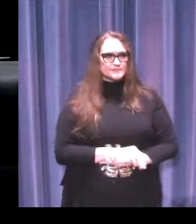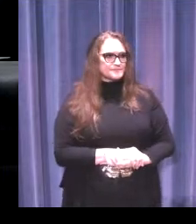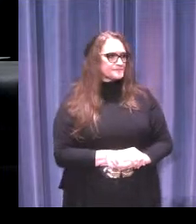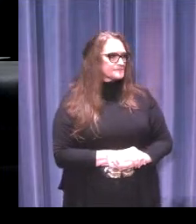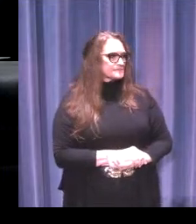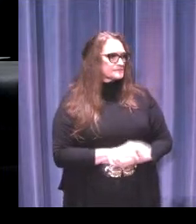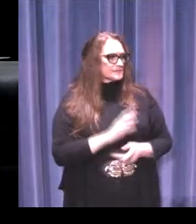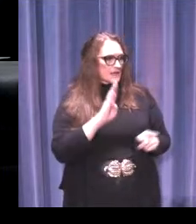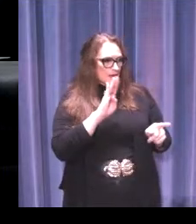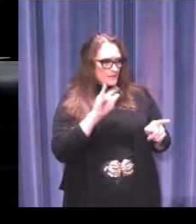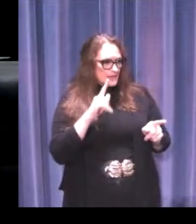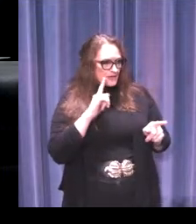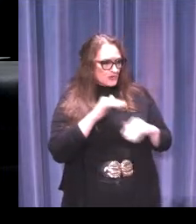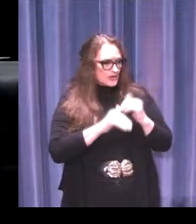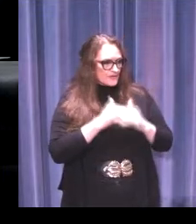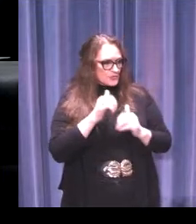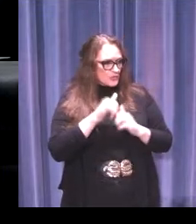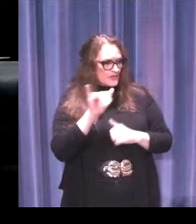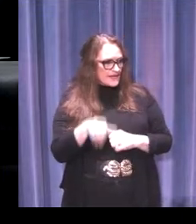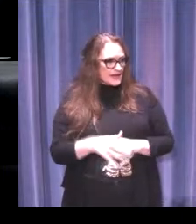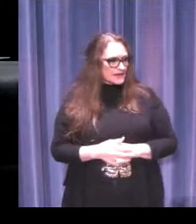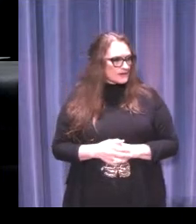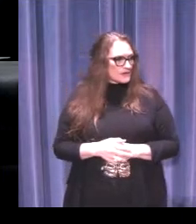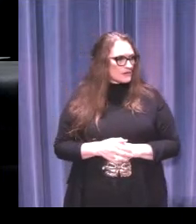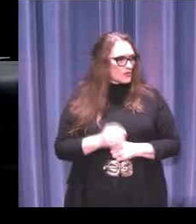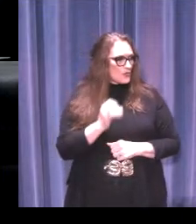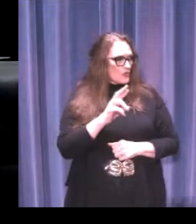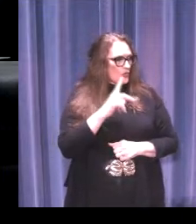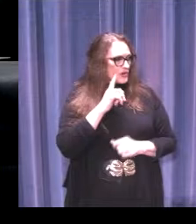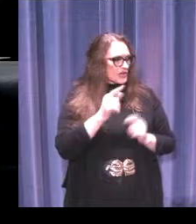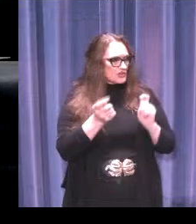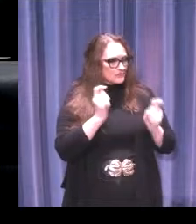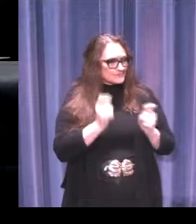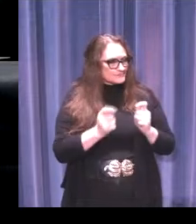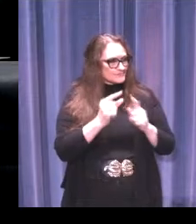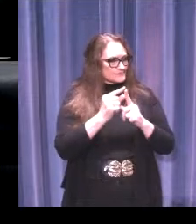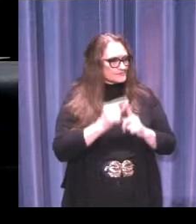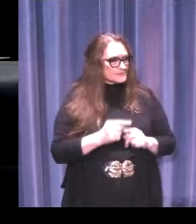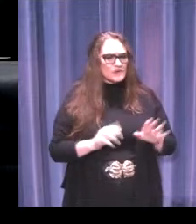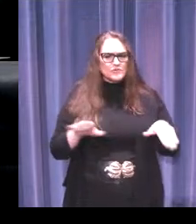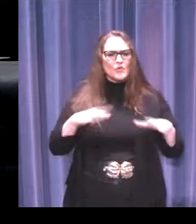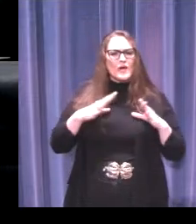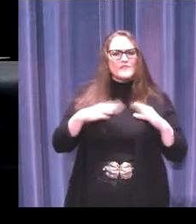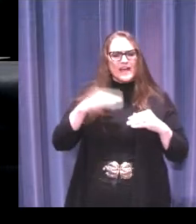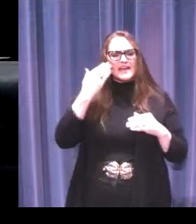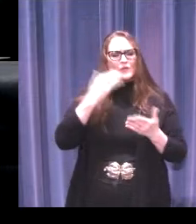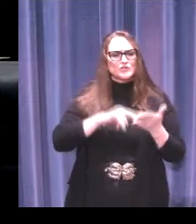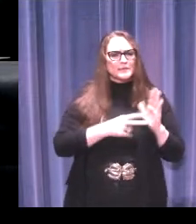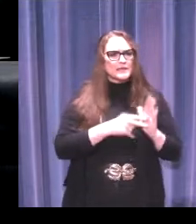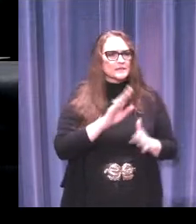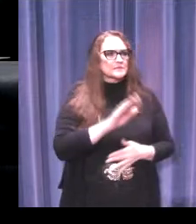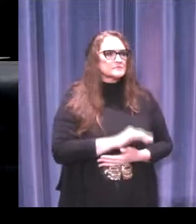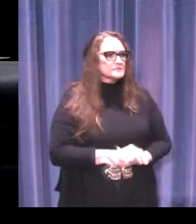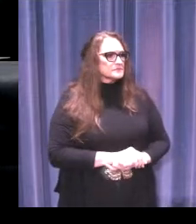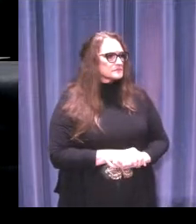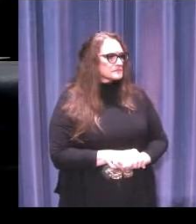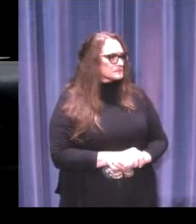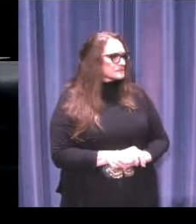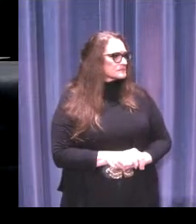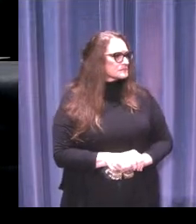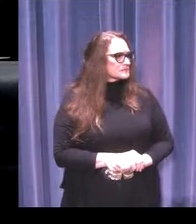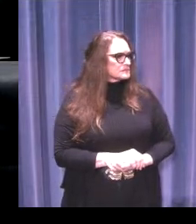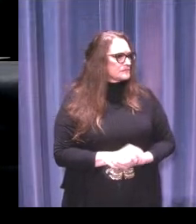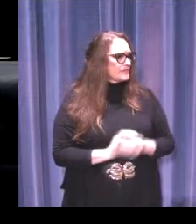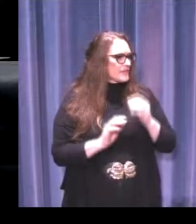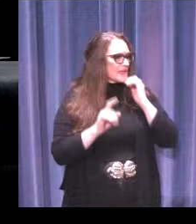Bill, are you comfortable with that? Or can you wordsmith it a little bit? No, I'm fine. I know what you Okay. mean. And